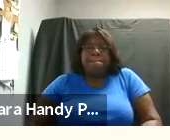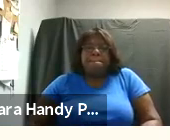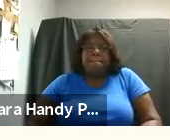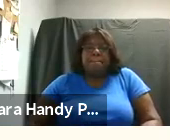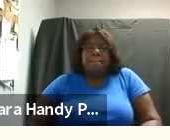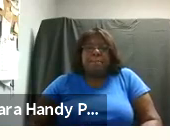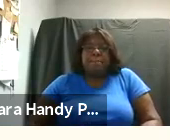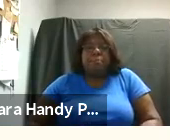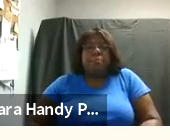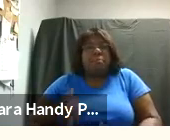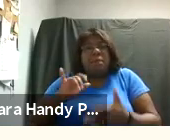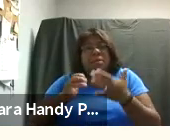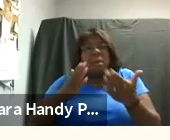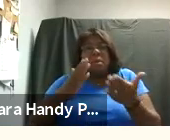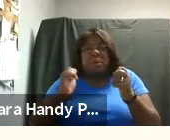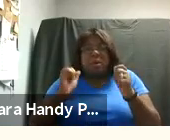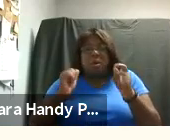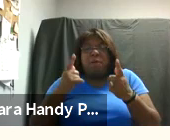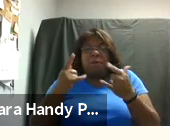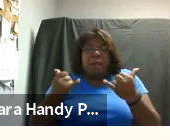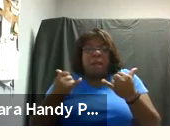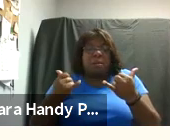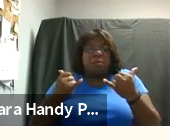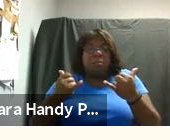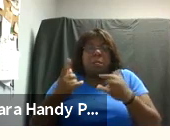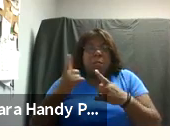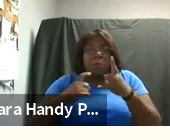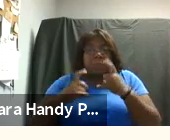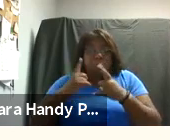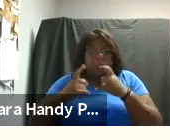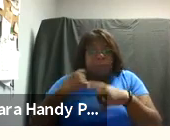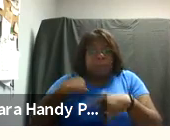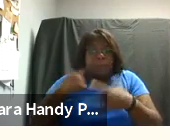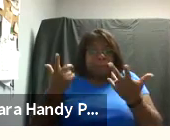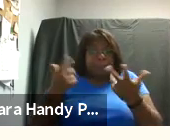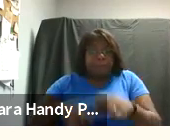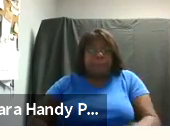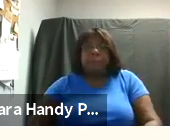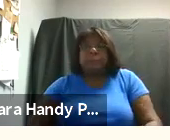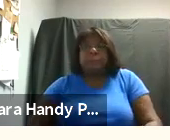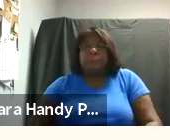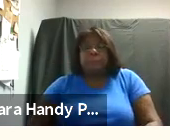That's probably it for now. Do you have questions of me?